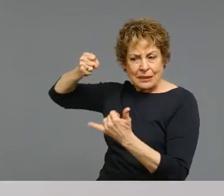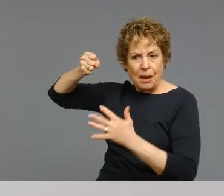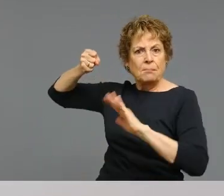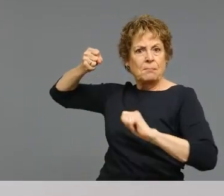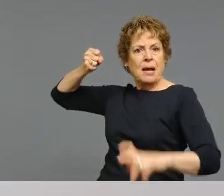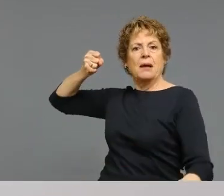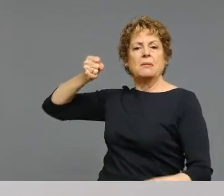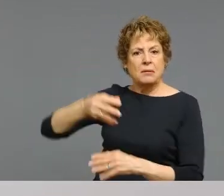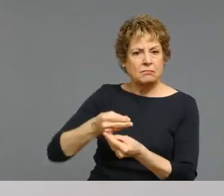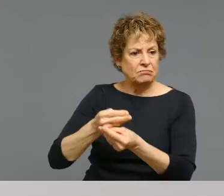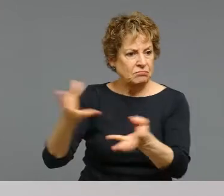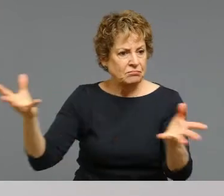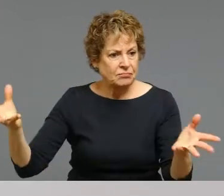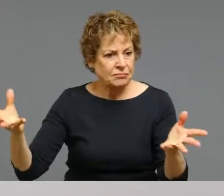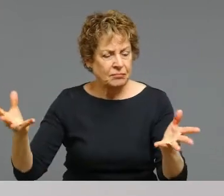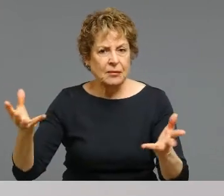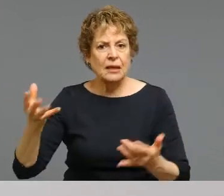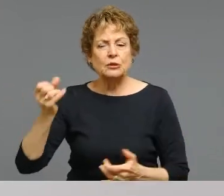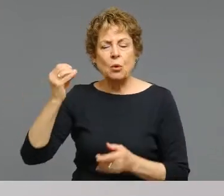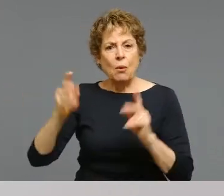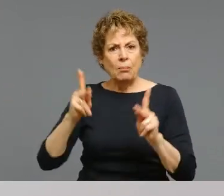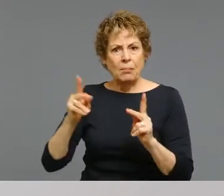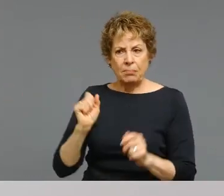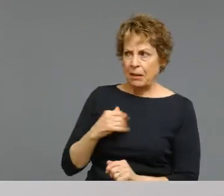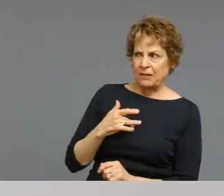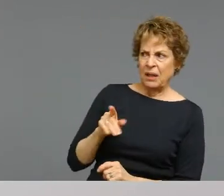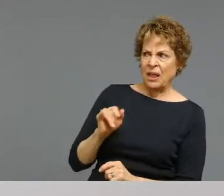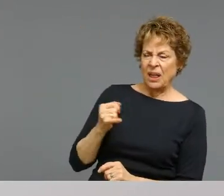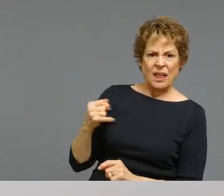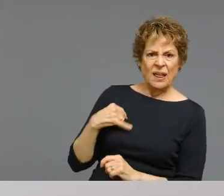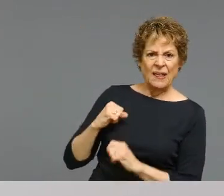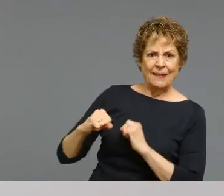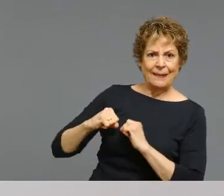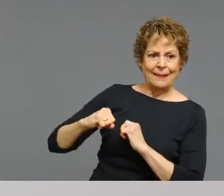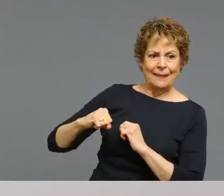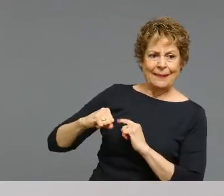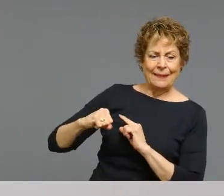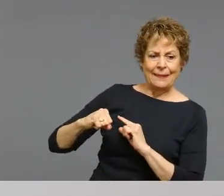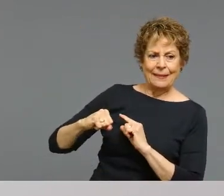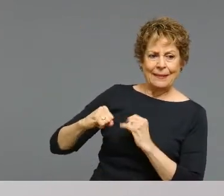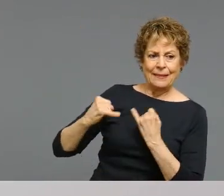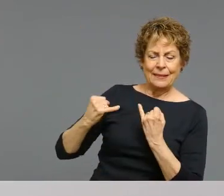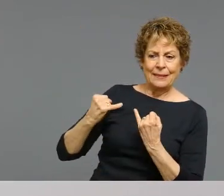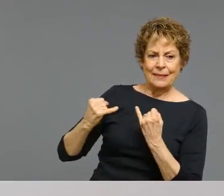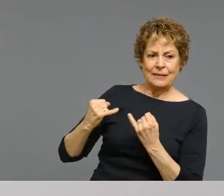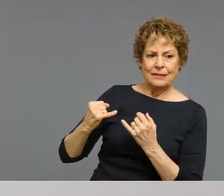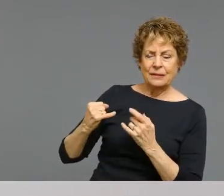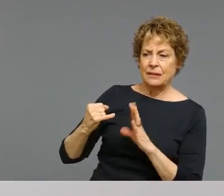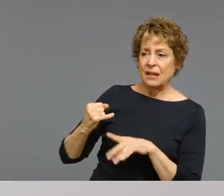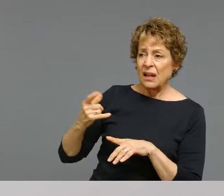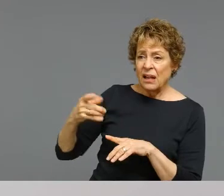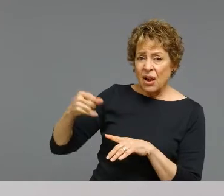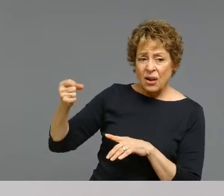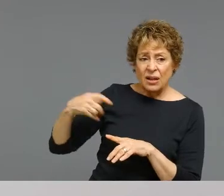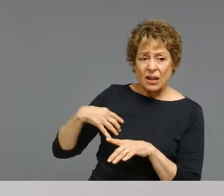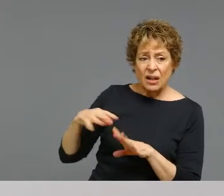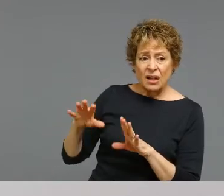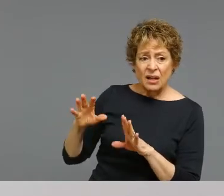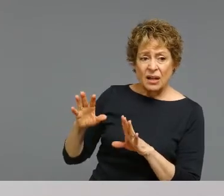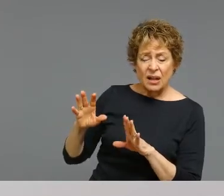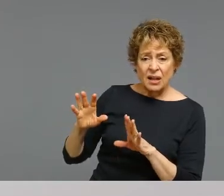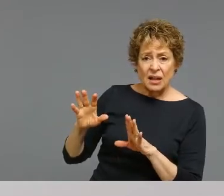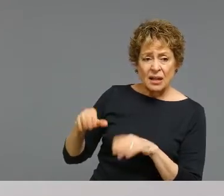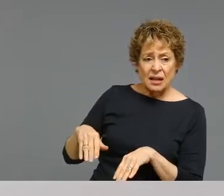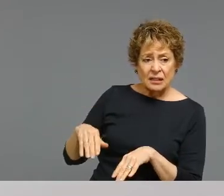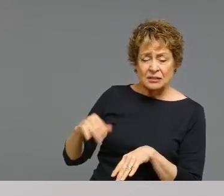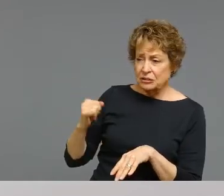change in that? Are people now kind of maybe forgetting or deciding that the J&J is now more of an option